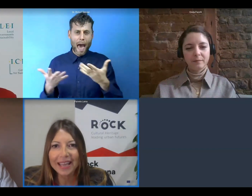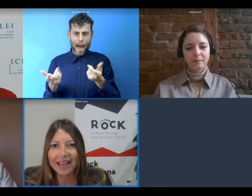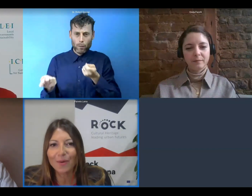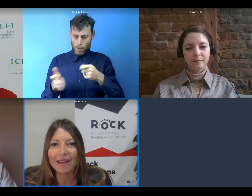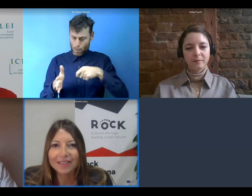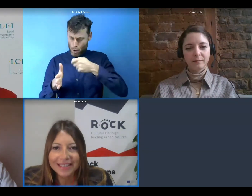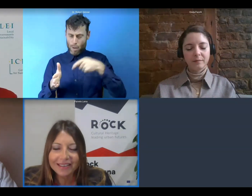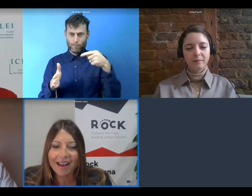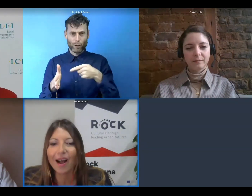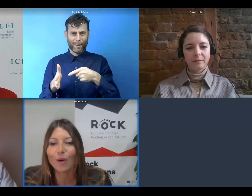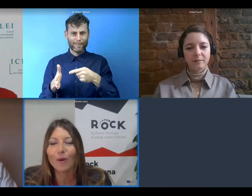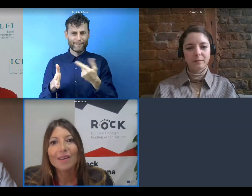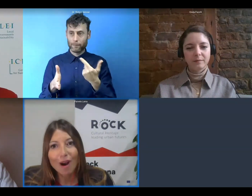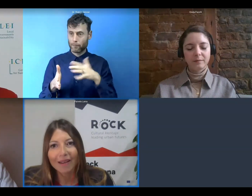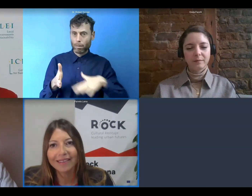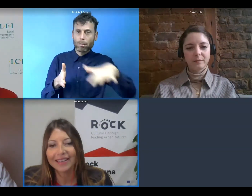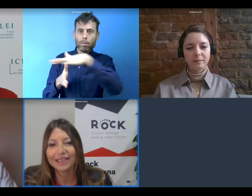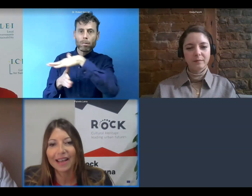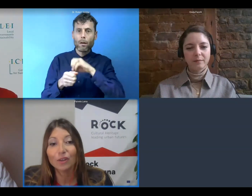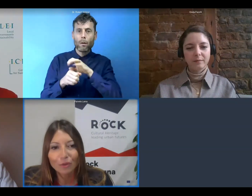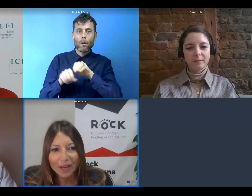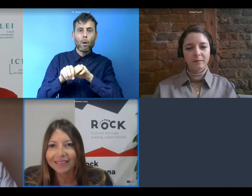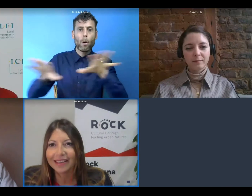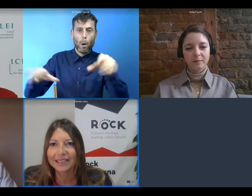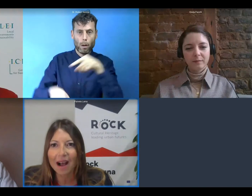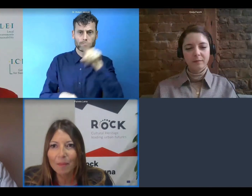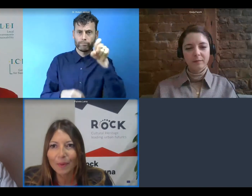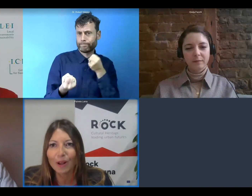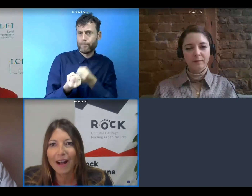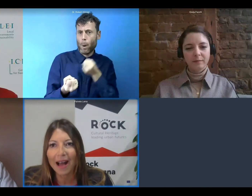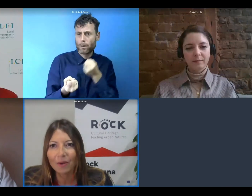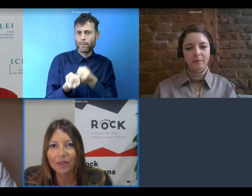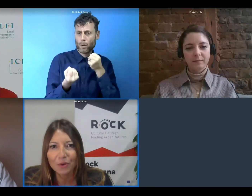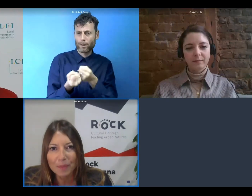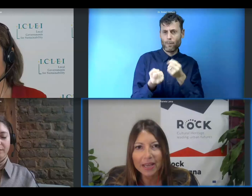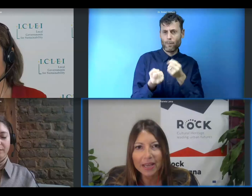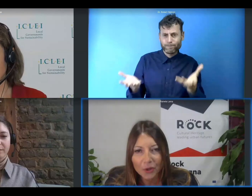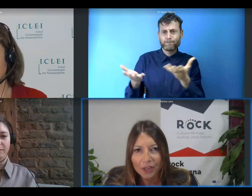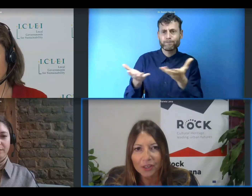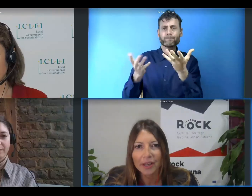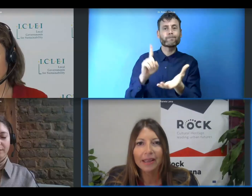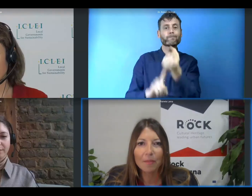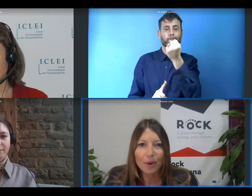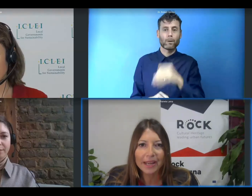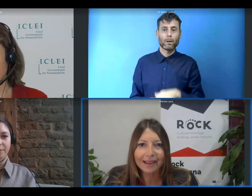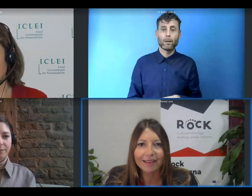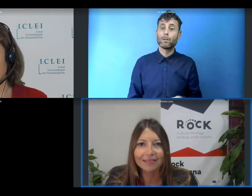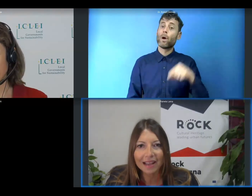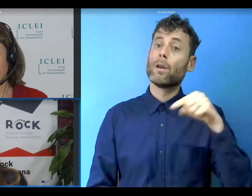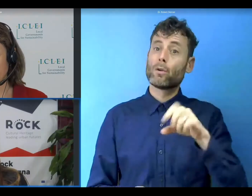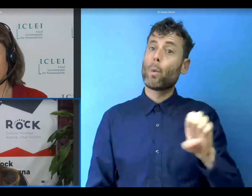today we have seen how ROC is a concrete example of how the European Union can